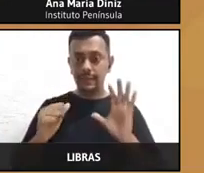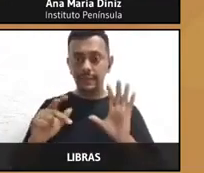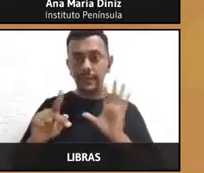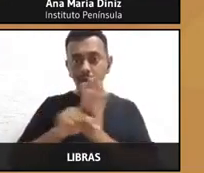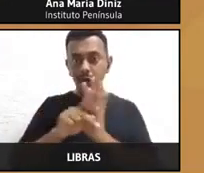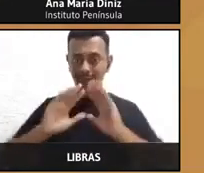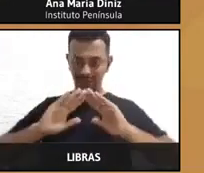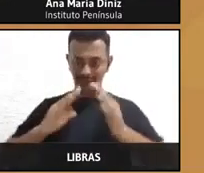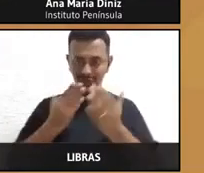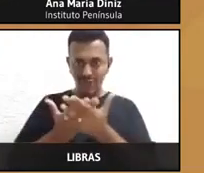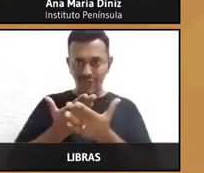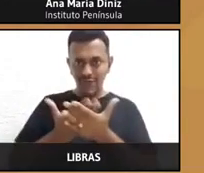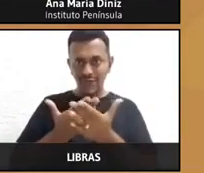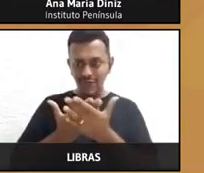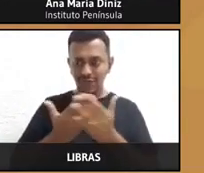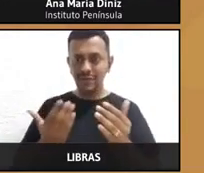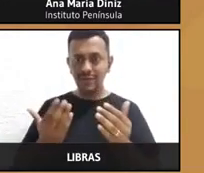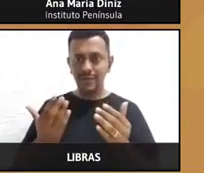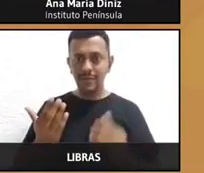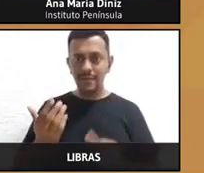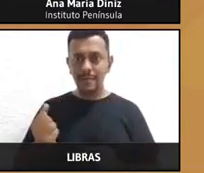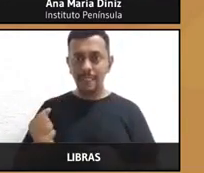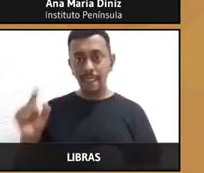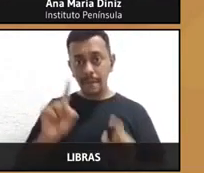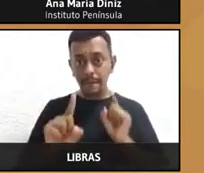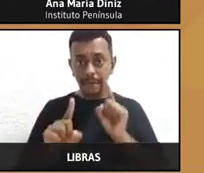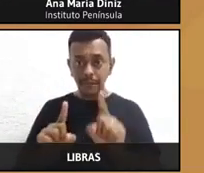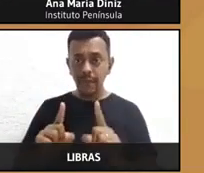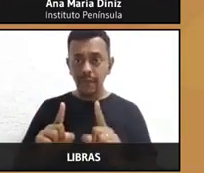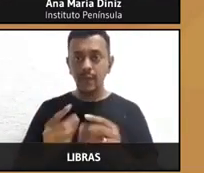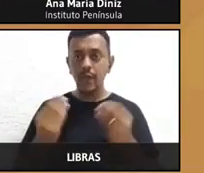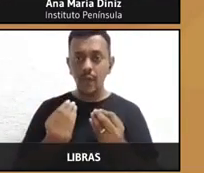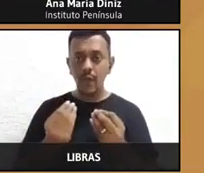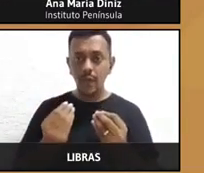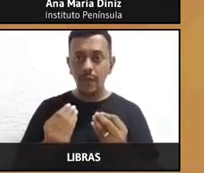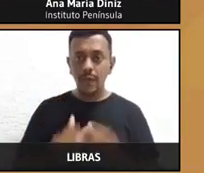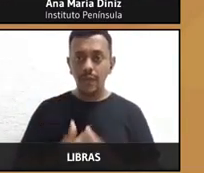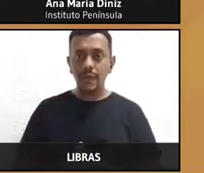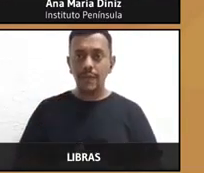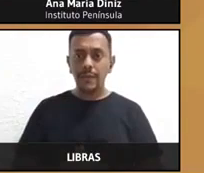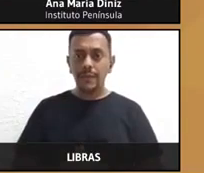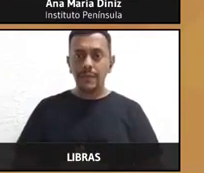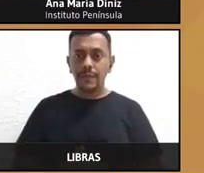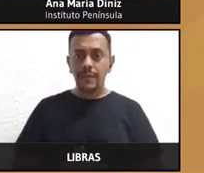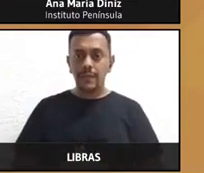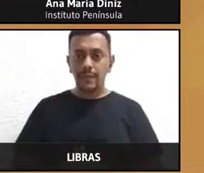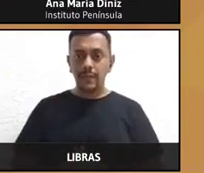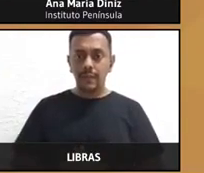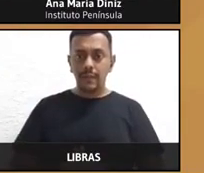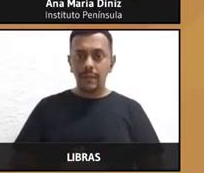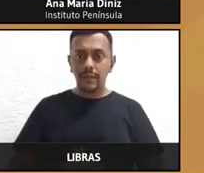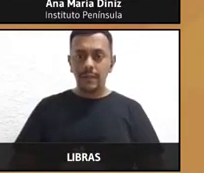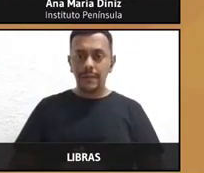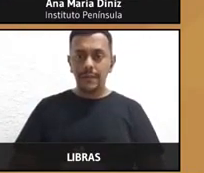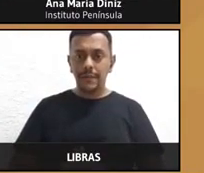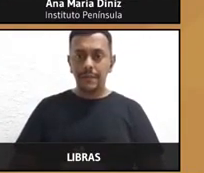study. This means that we are opening the gap, and this is a major preoccupation